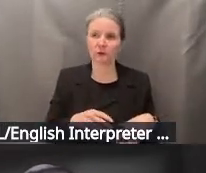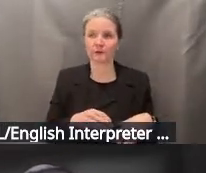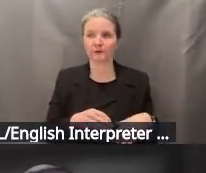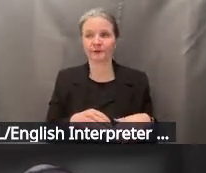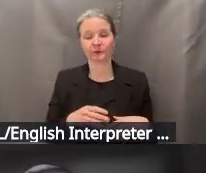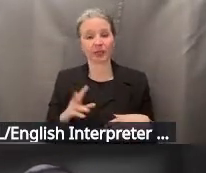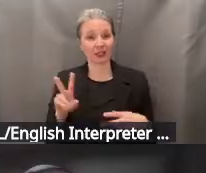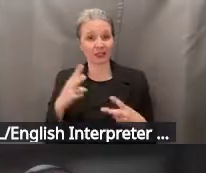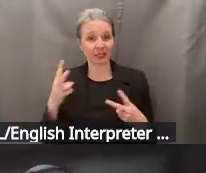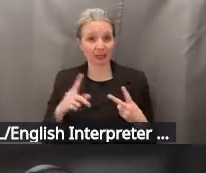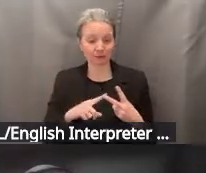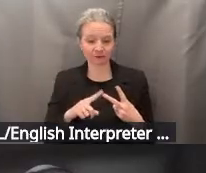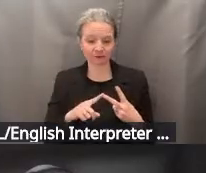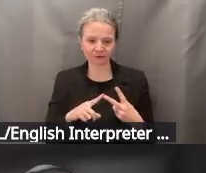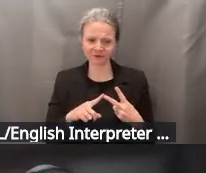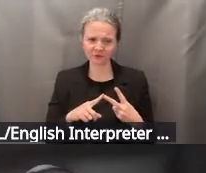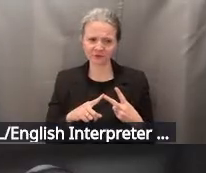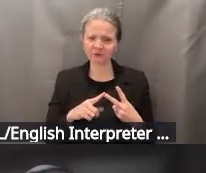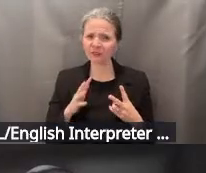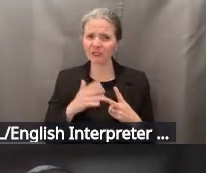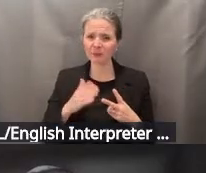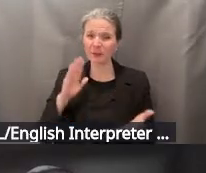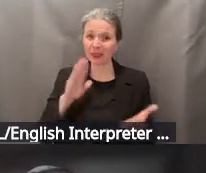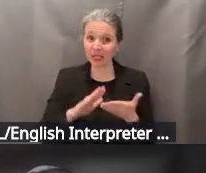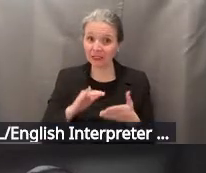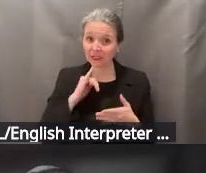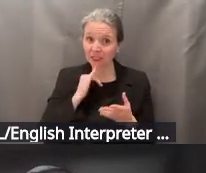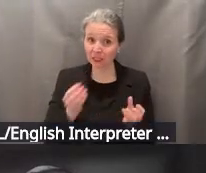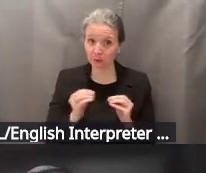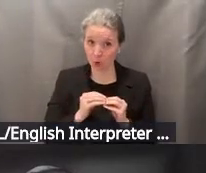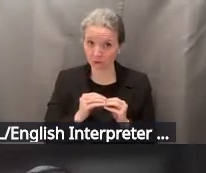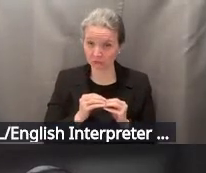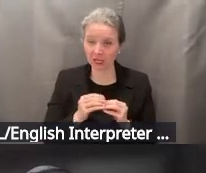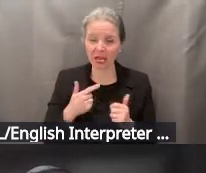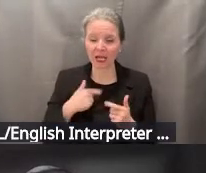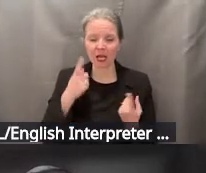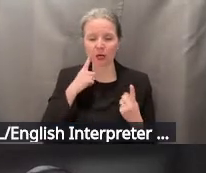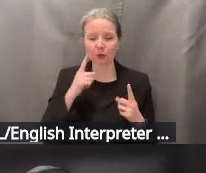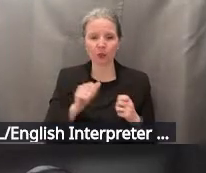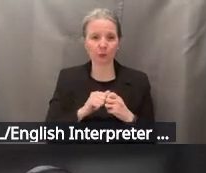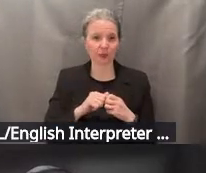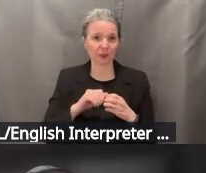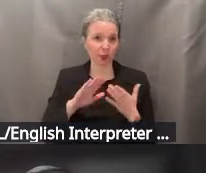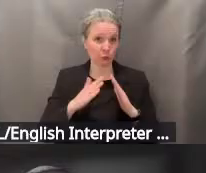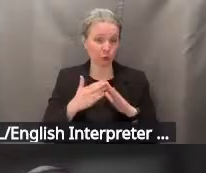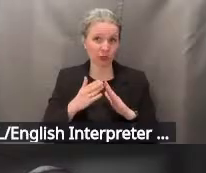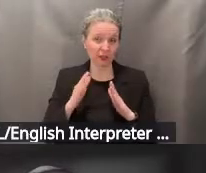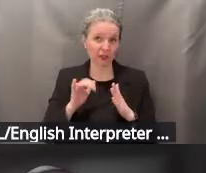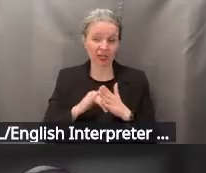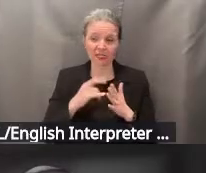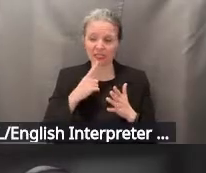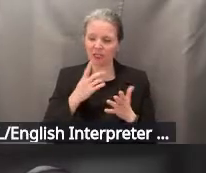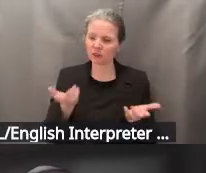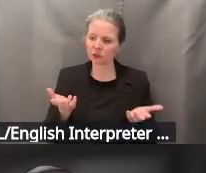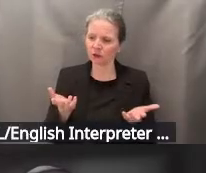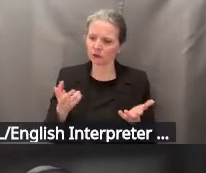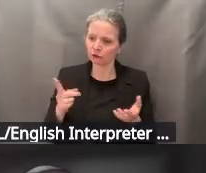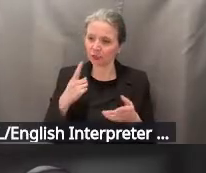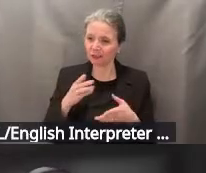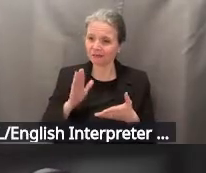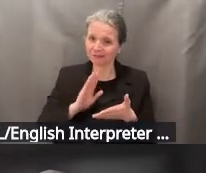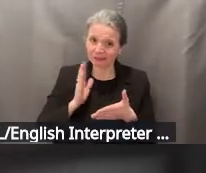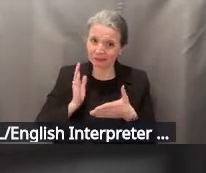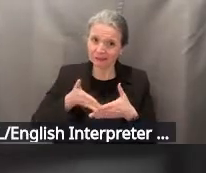And second, sometimes less is more. And I think I agree with community that says, just get it